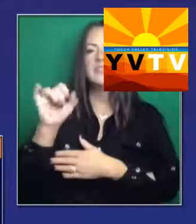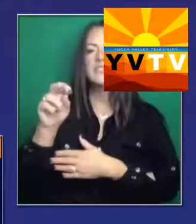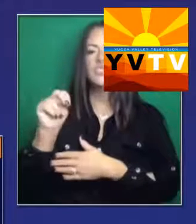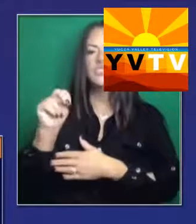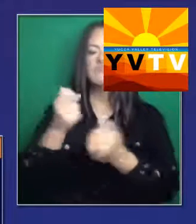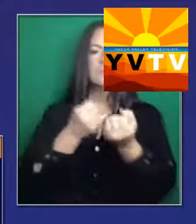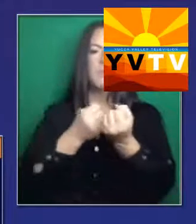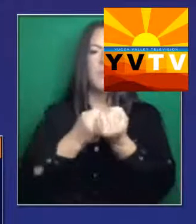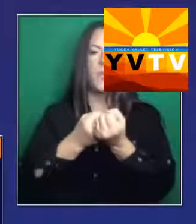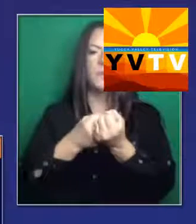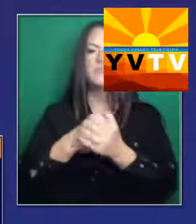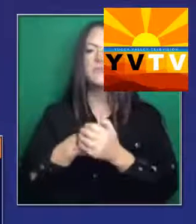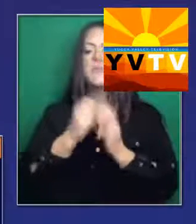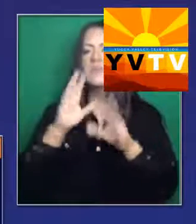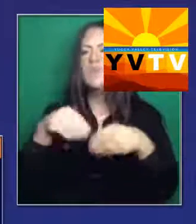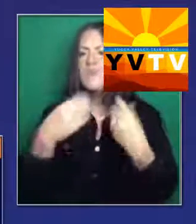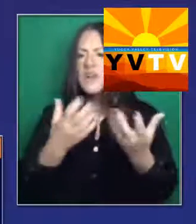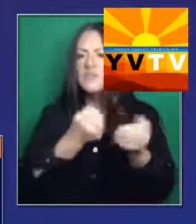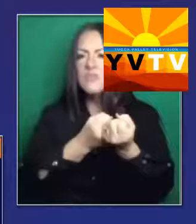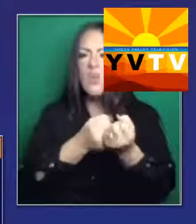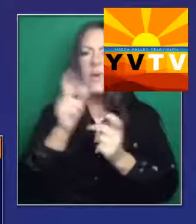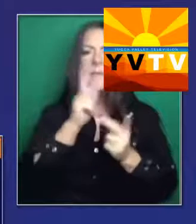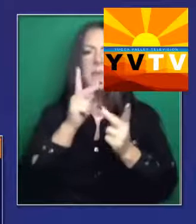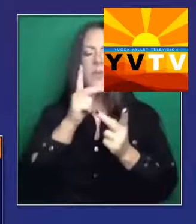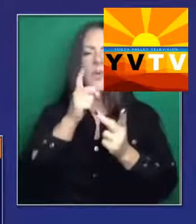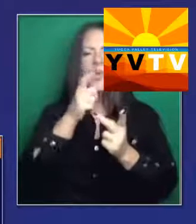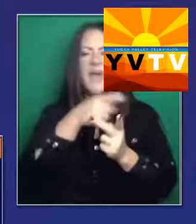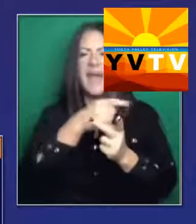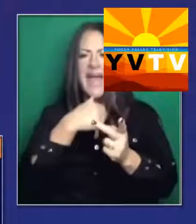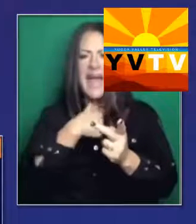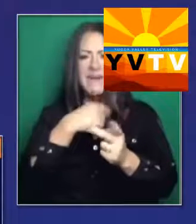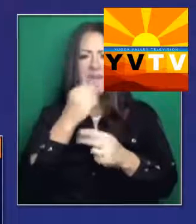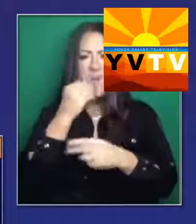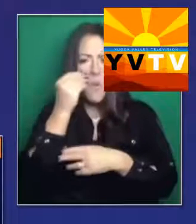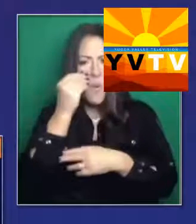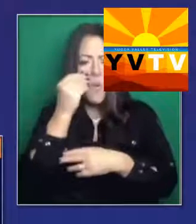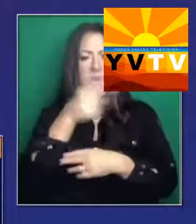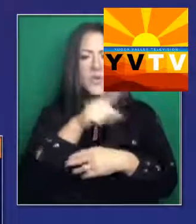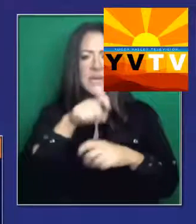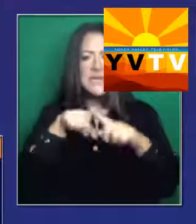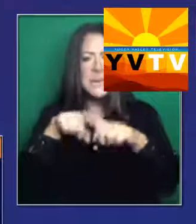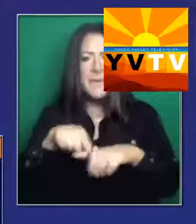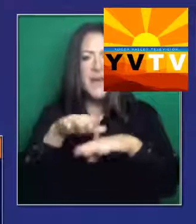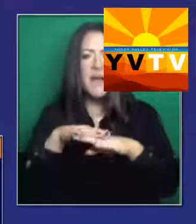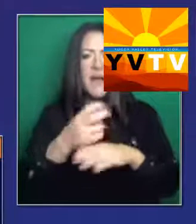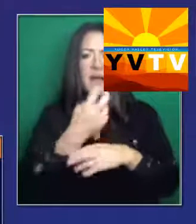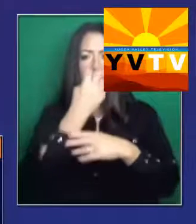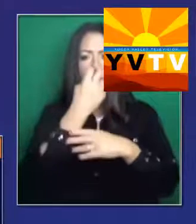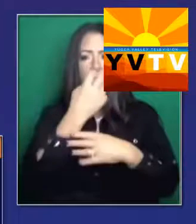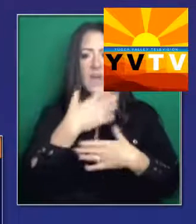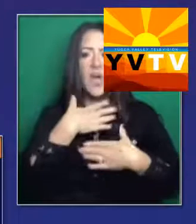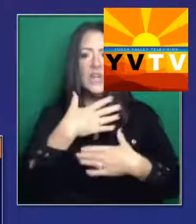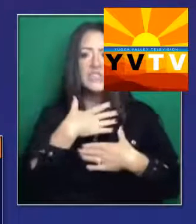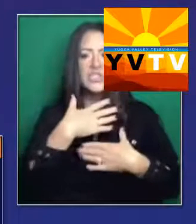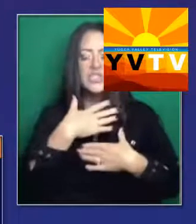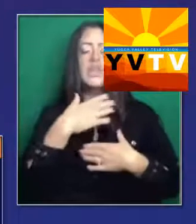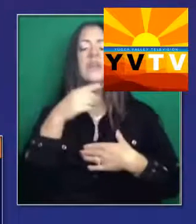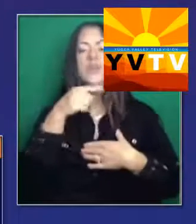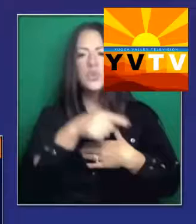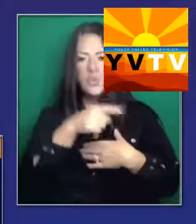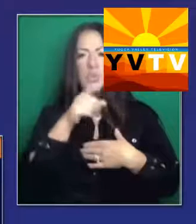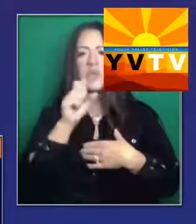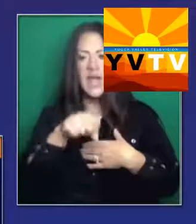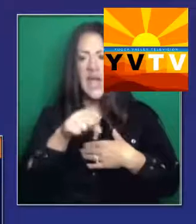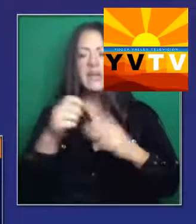people the support and the connection at home to get the kind of oxygen that would allow them to recover